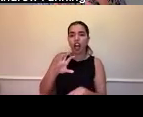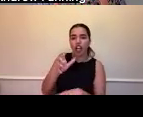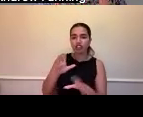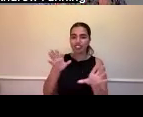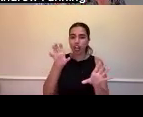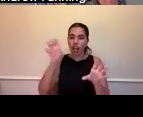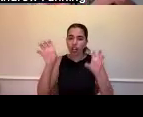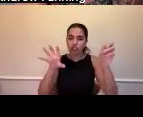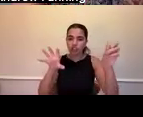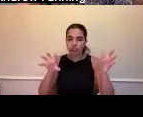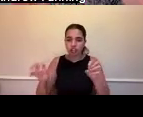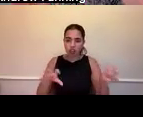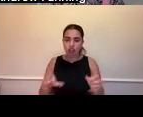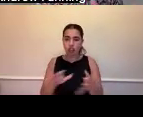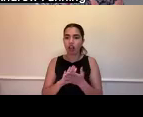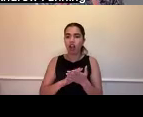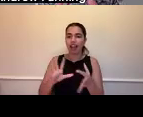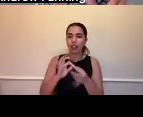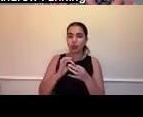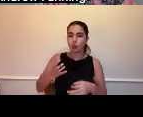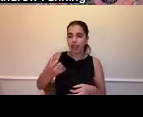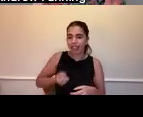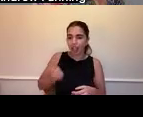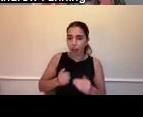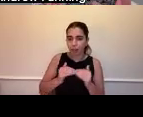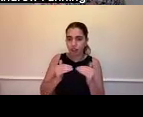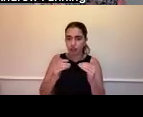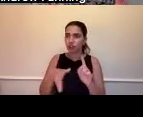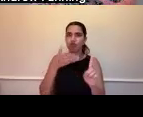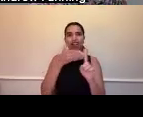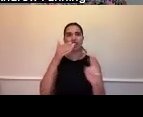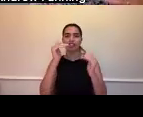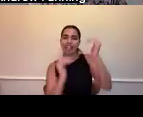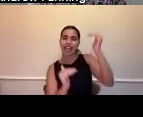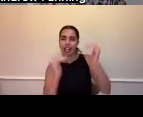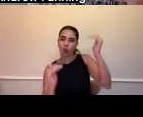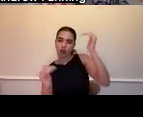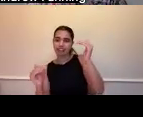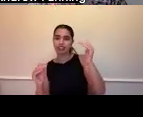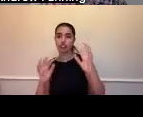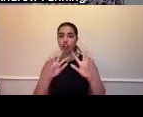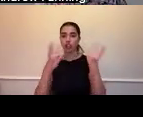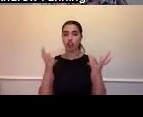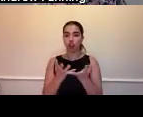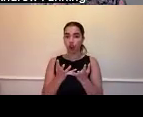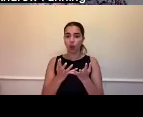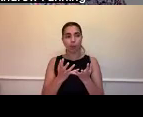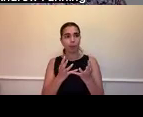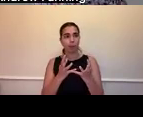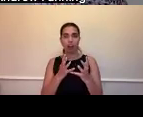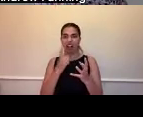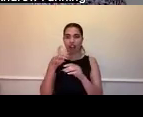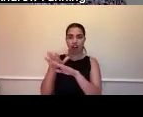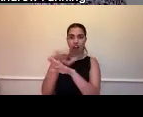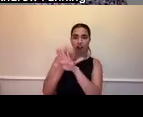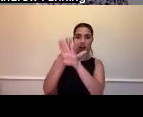income level, so recognizing inequalities that can be masked by the global aggregates, and as Kate